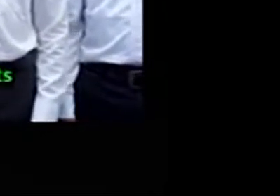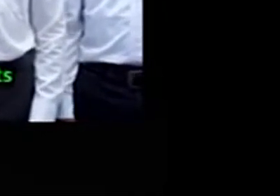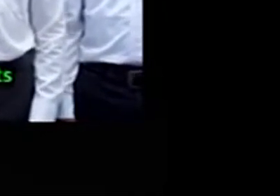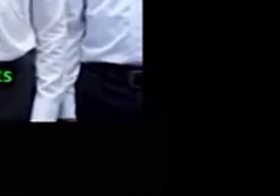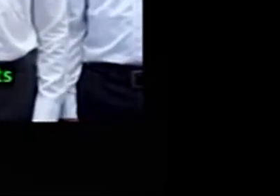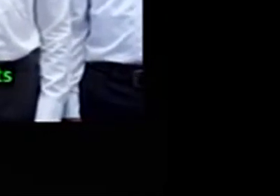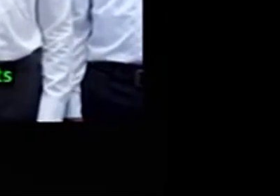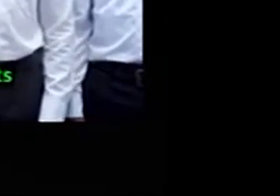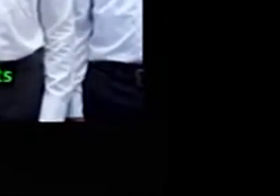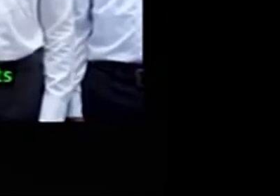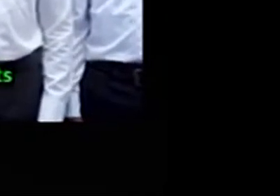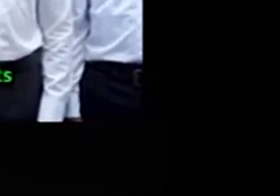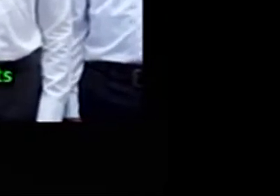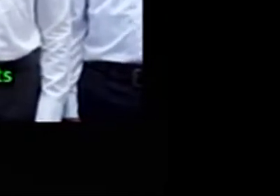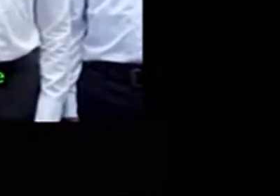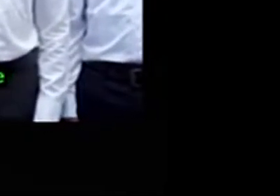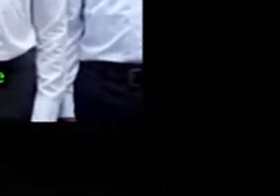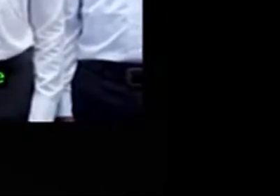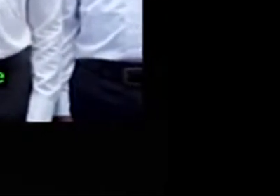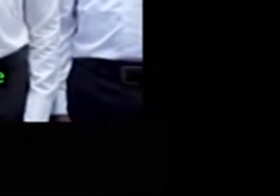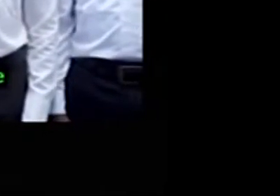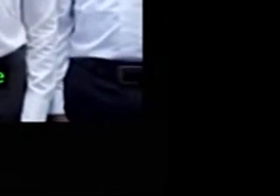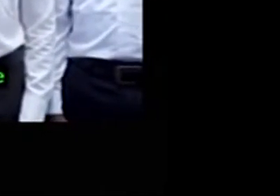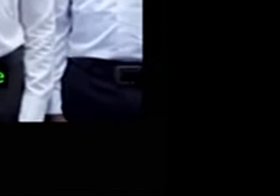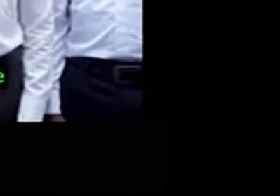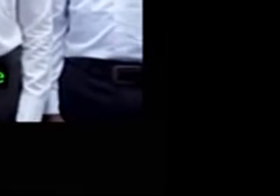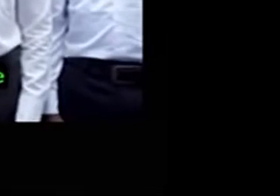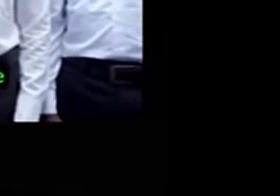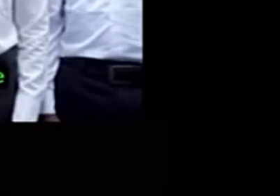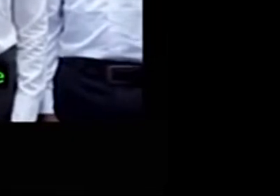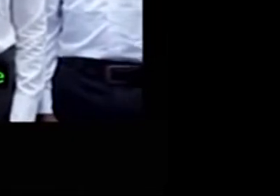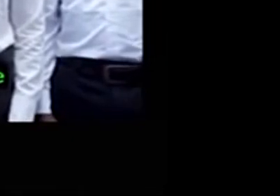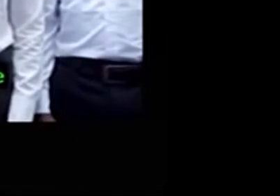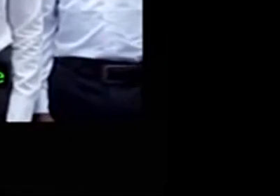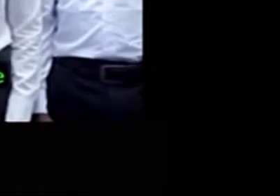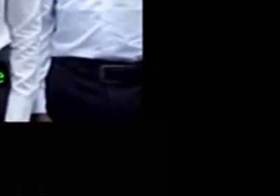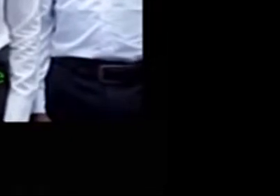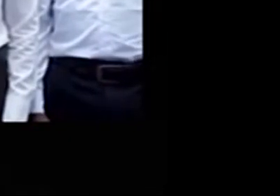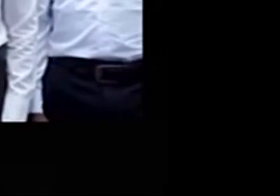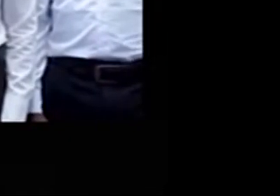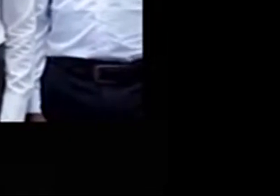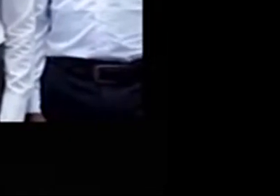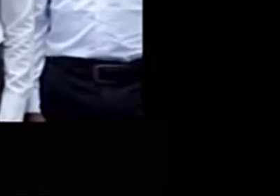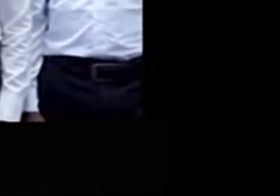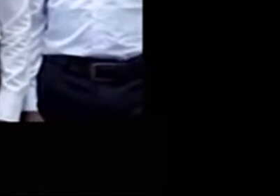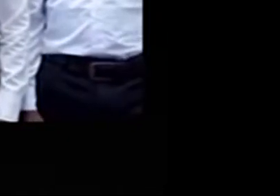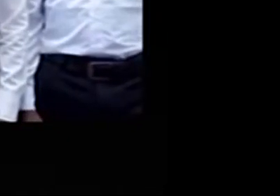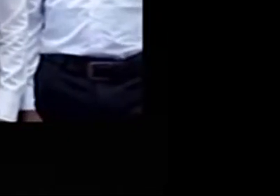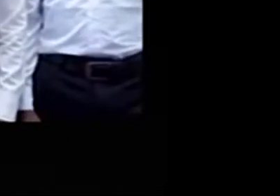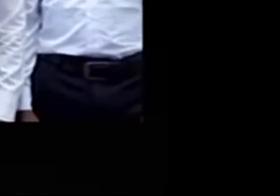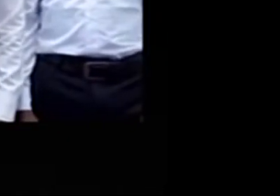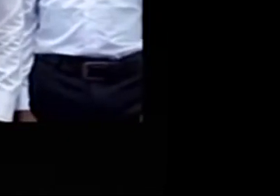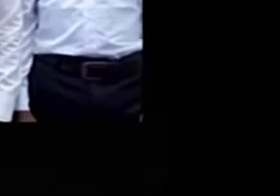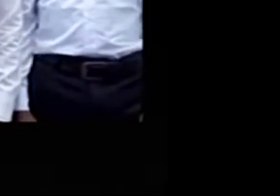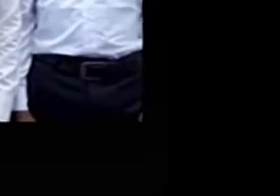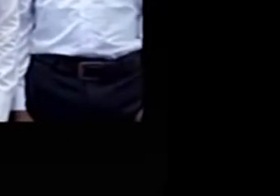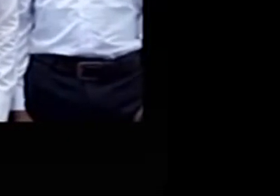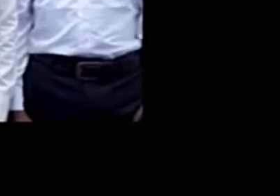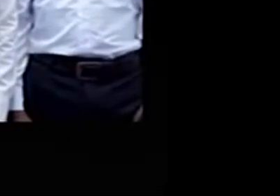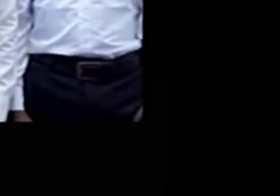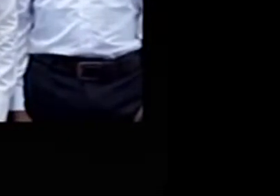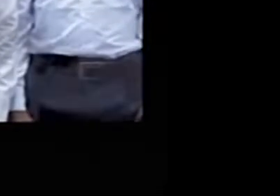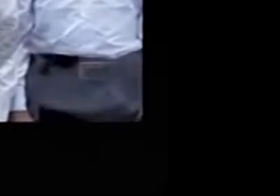Now my eyes are open, since I've come to know him. His great love has set